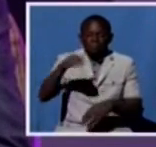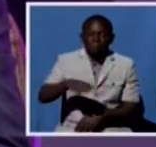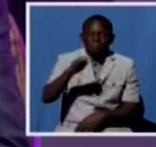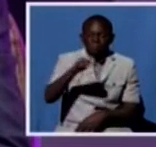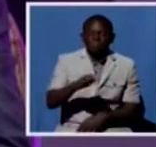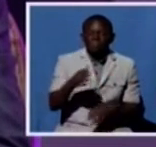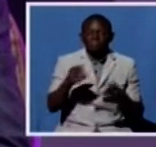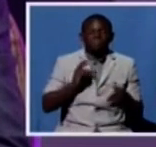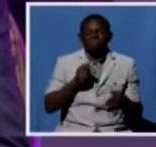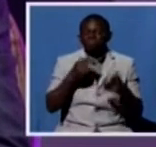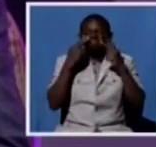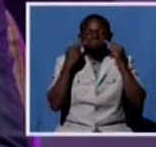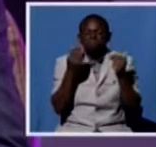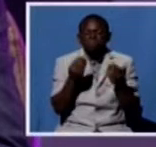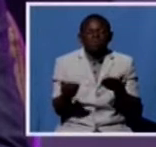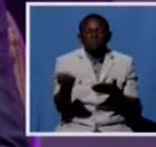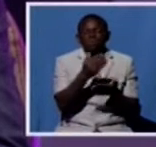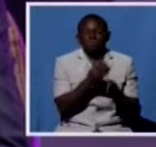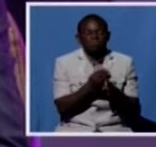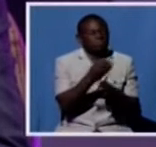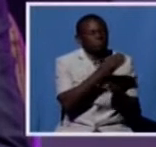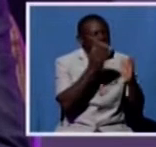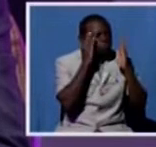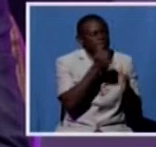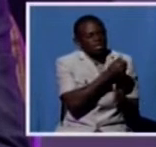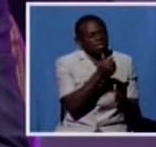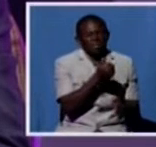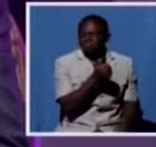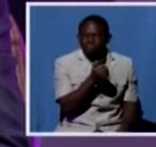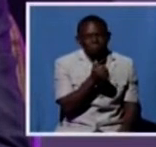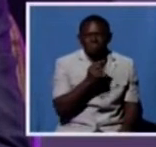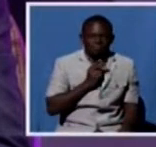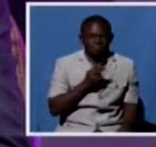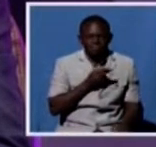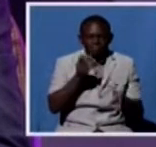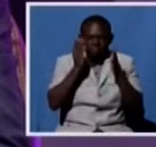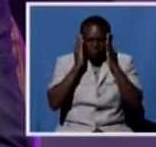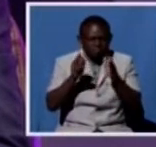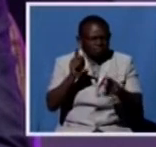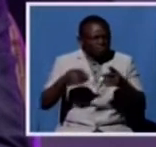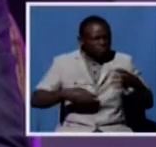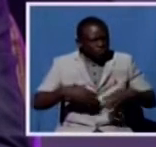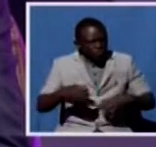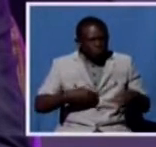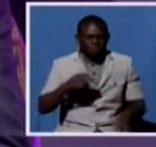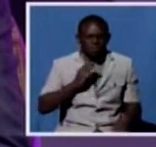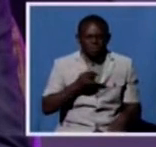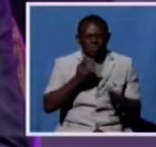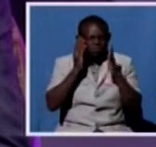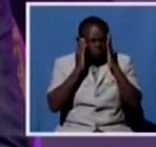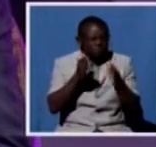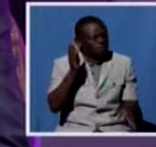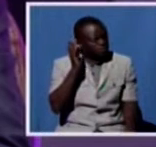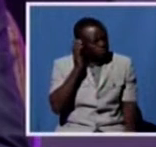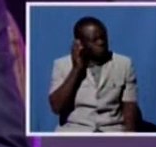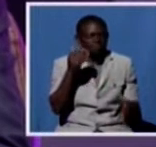we want. We are actually listening carefully, and we have to make sure that we respond to people's